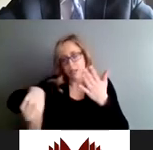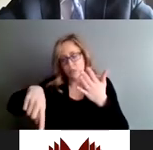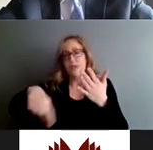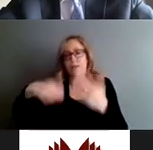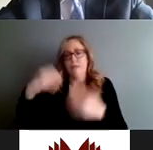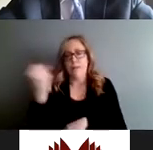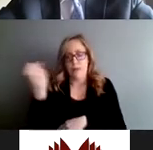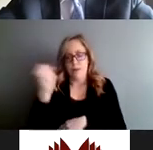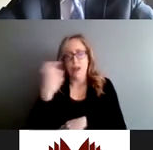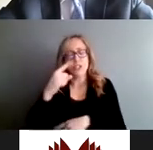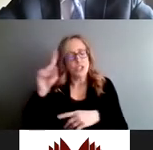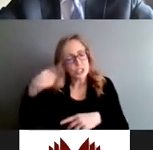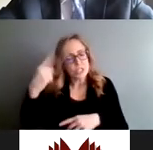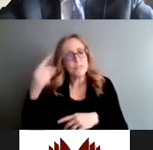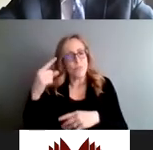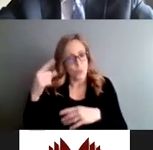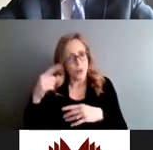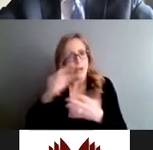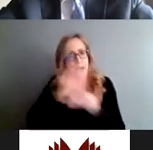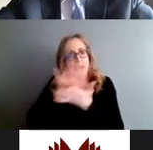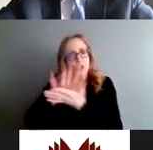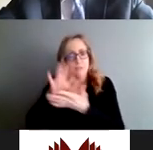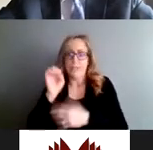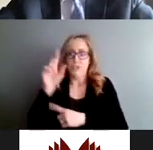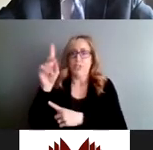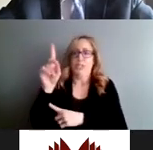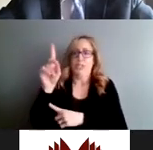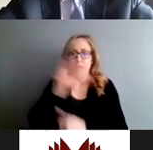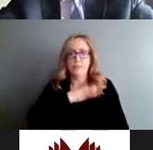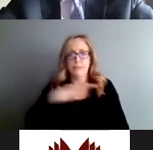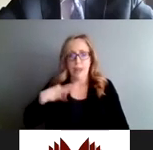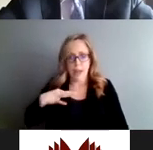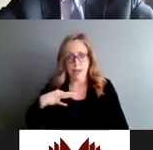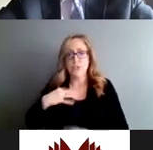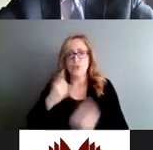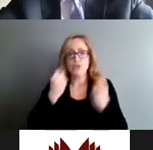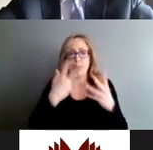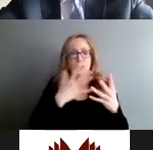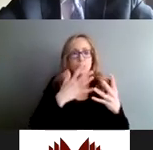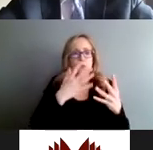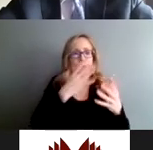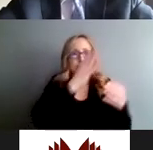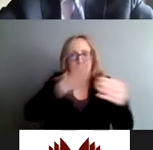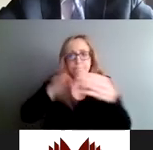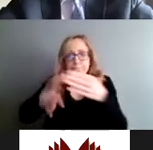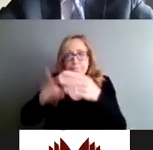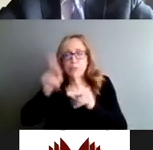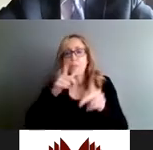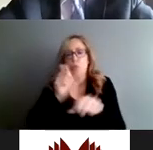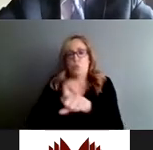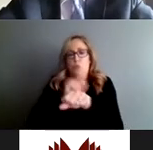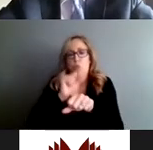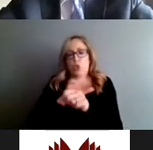educational personnel to try to get as many people working in schools vaccinated as possible. Next slide, please.